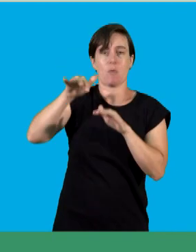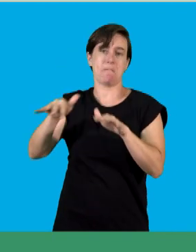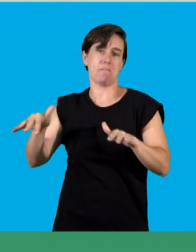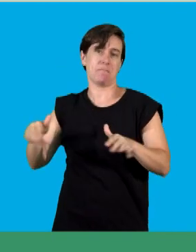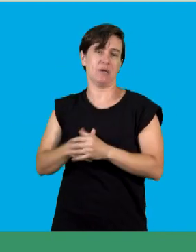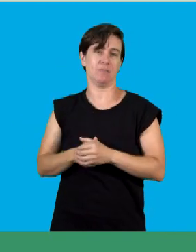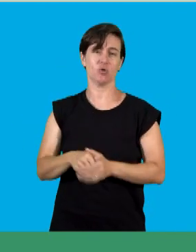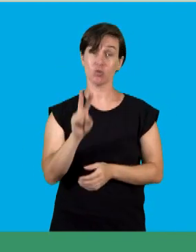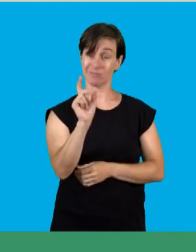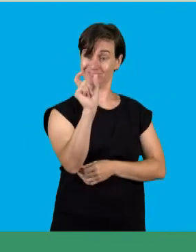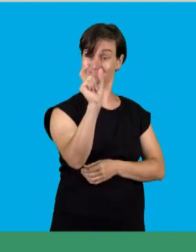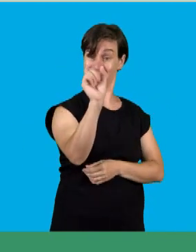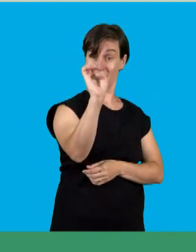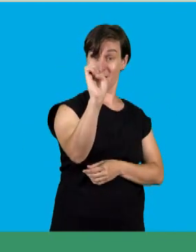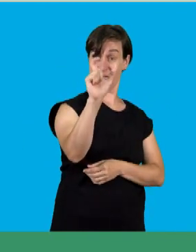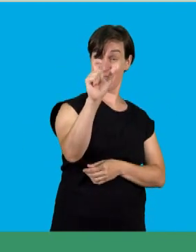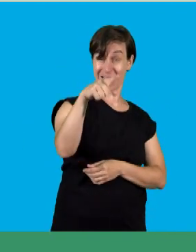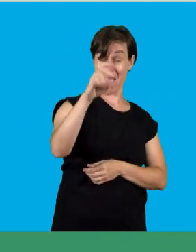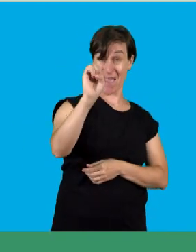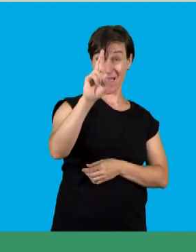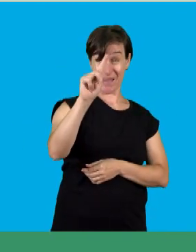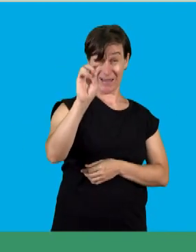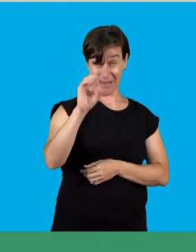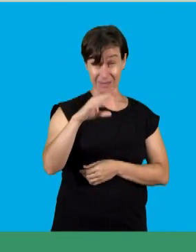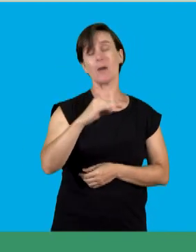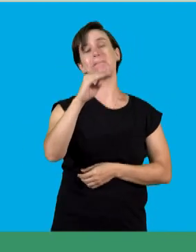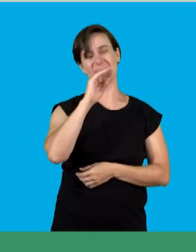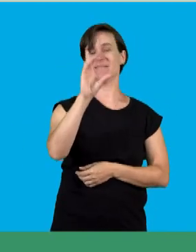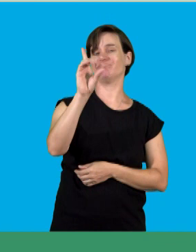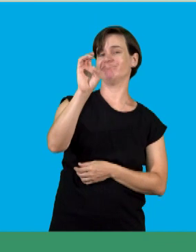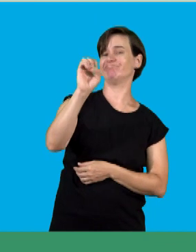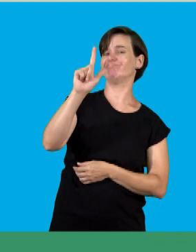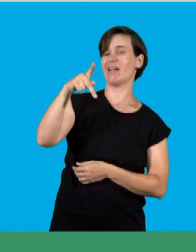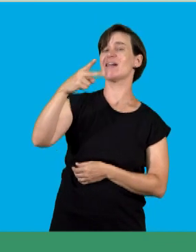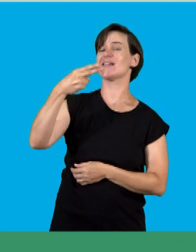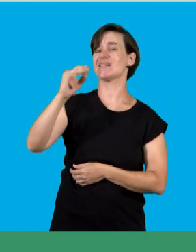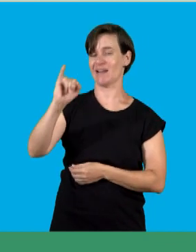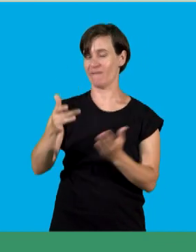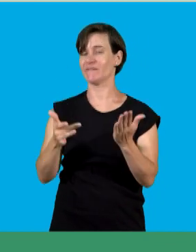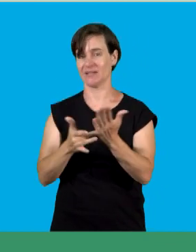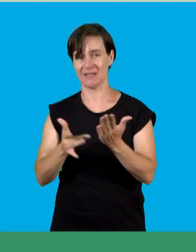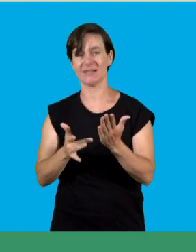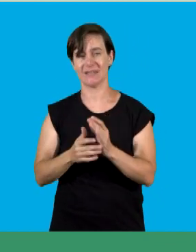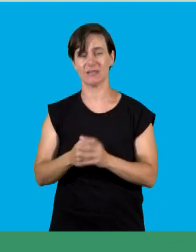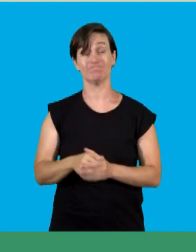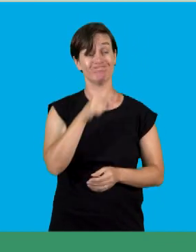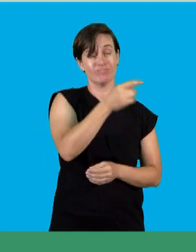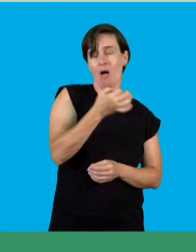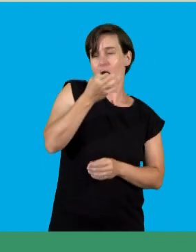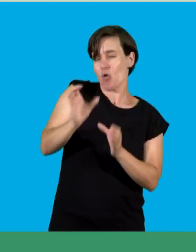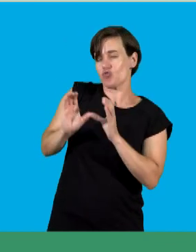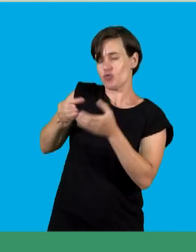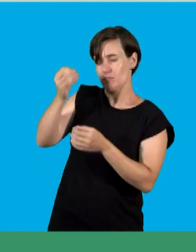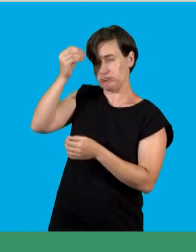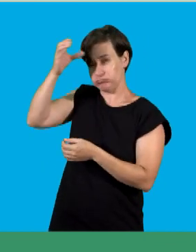see the word experts, Delphi should come to mind. So NL requested a group of experts to come up with a solution